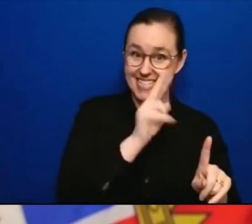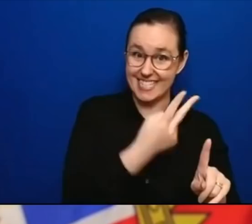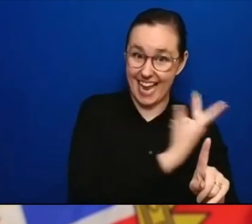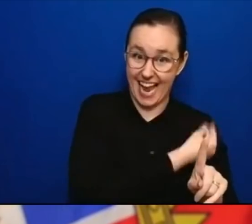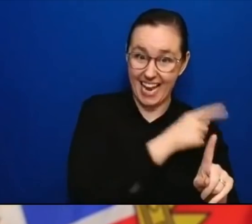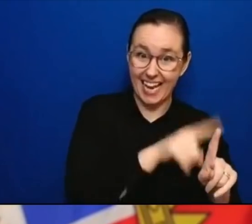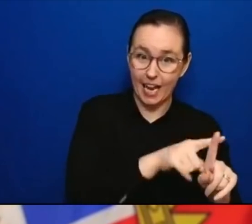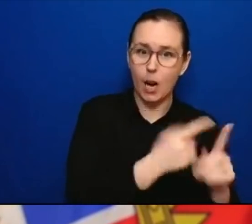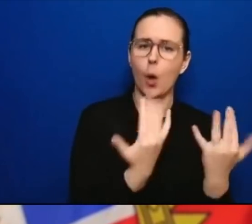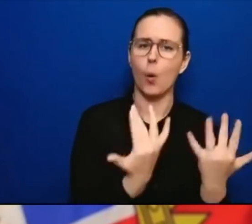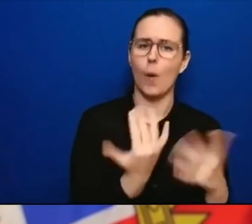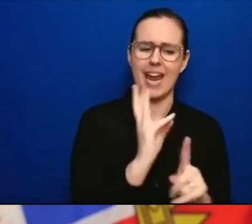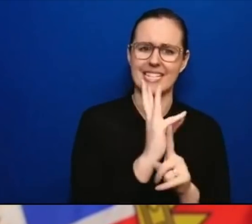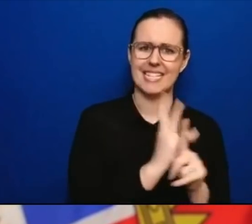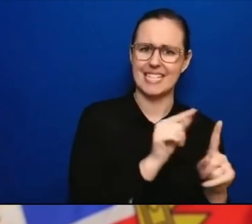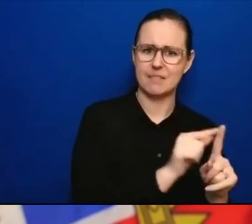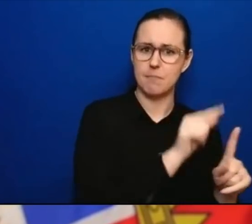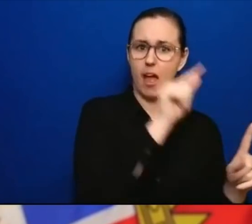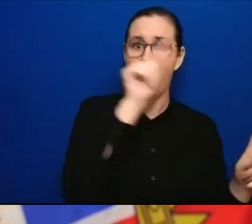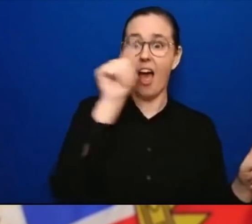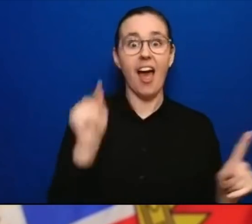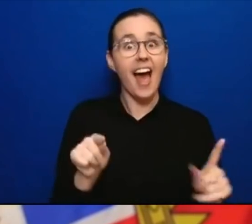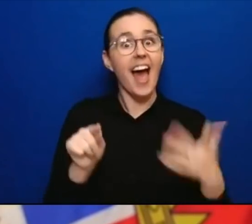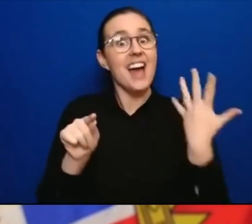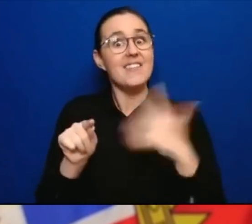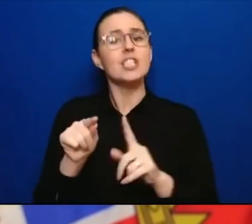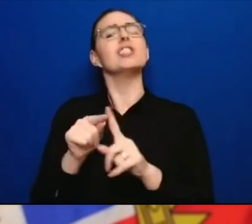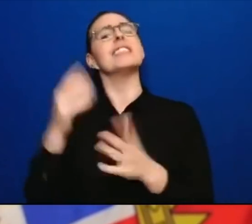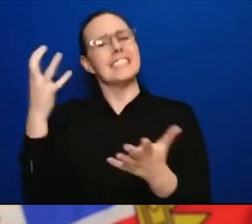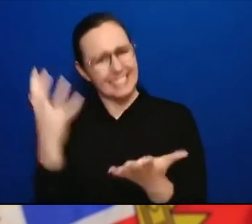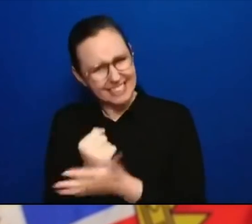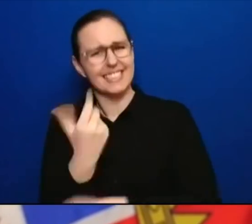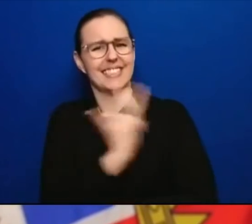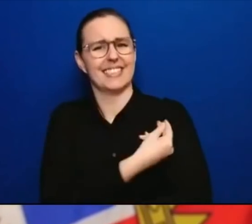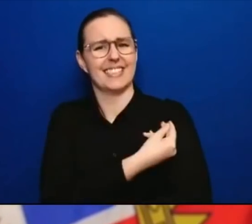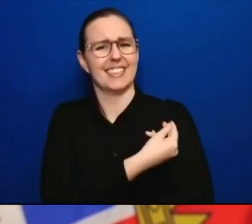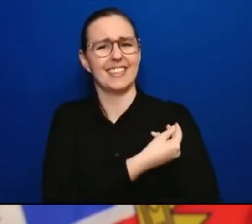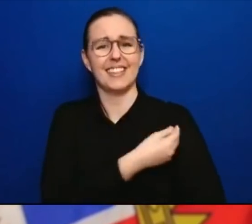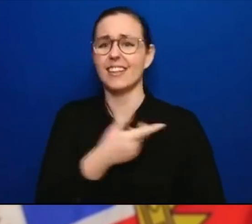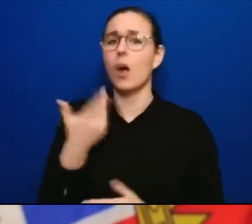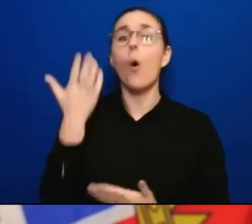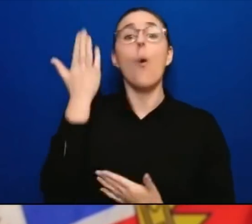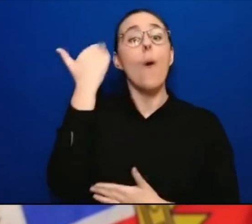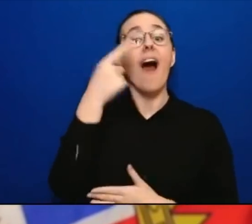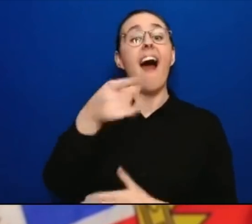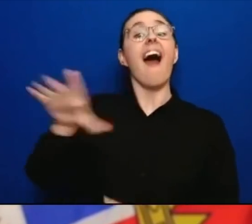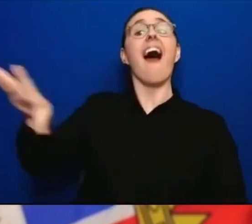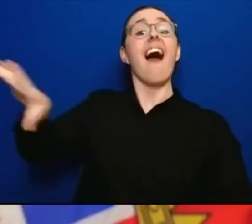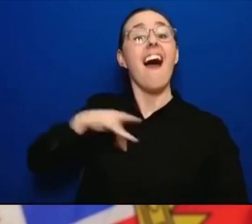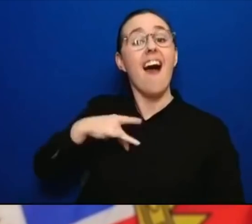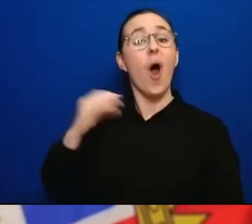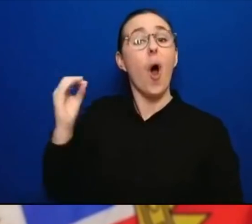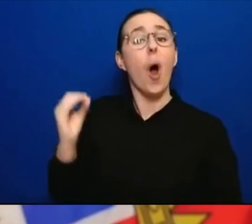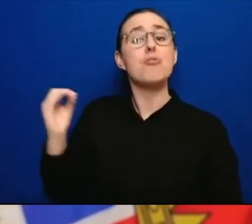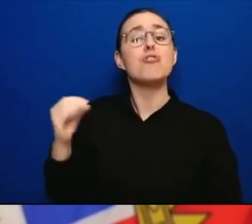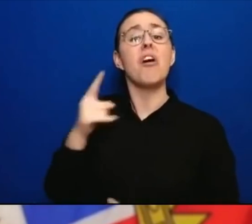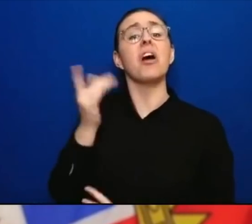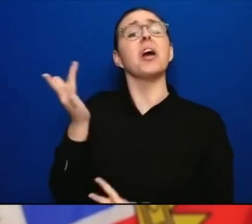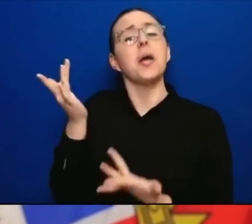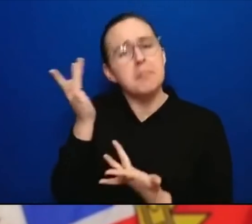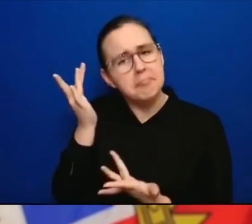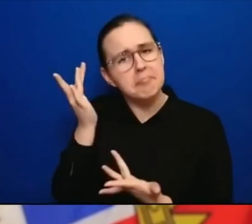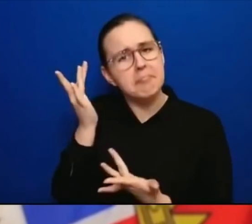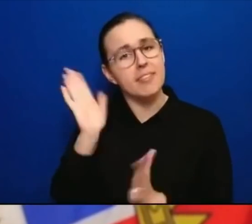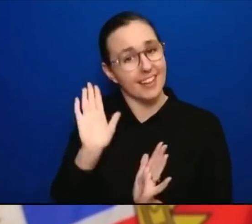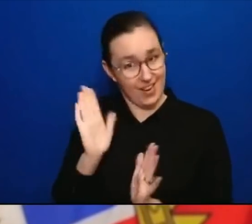whether you've had a mild Omicron infection in the last few weeks. As we get to a place where there's less virus